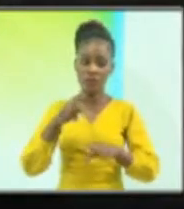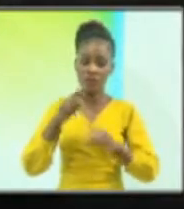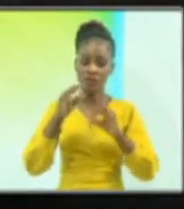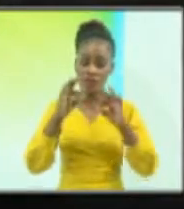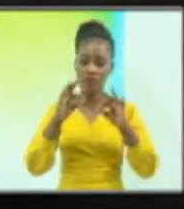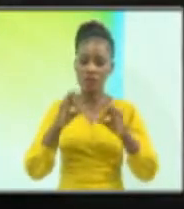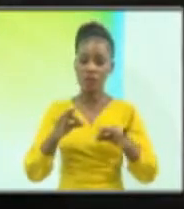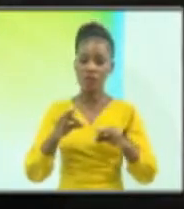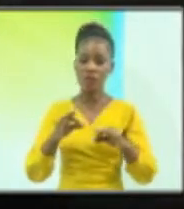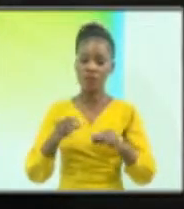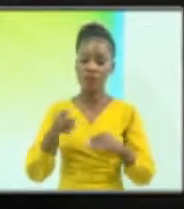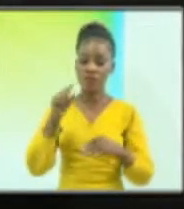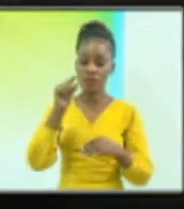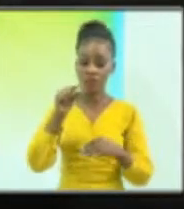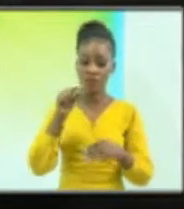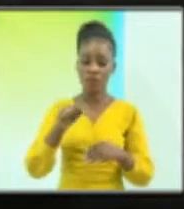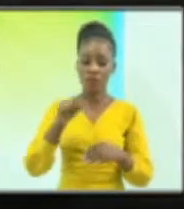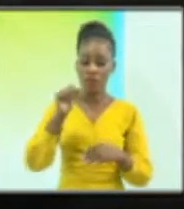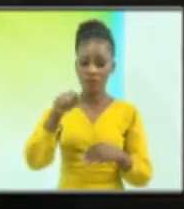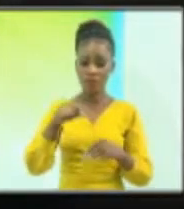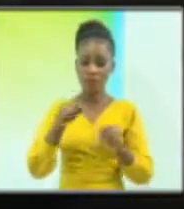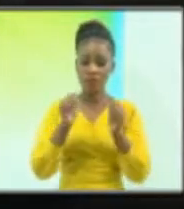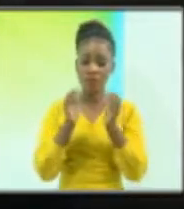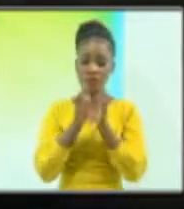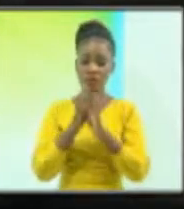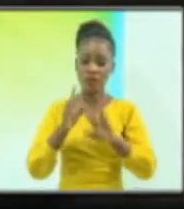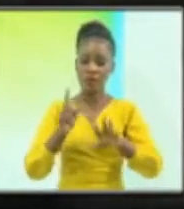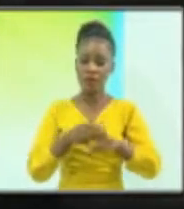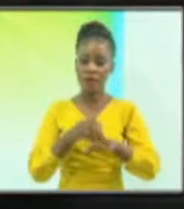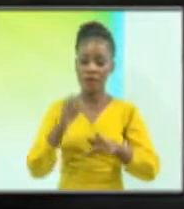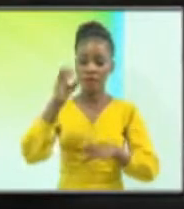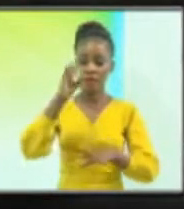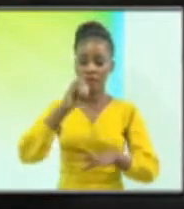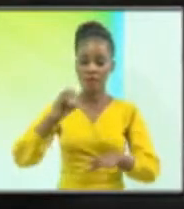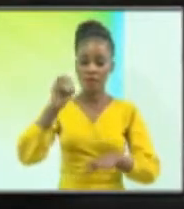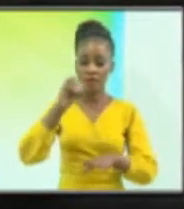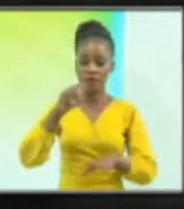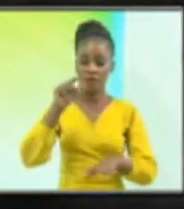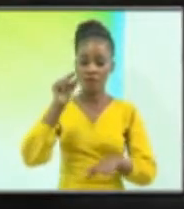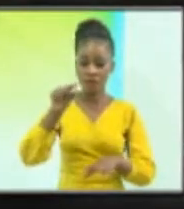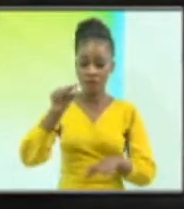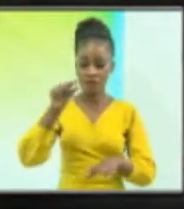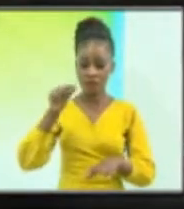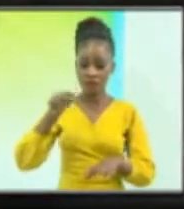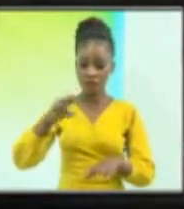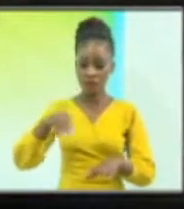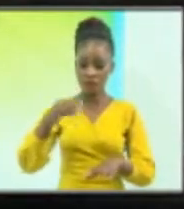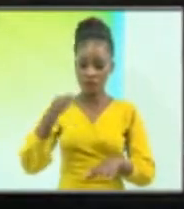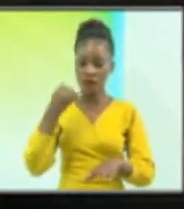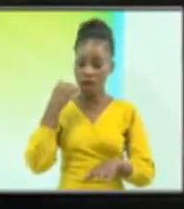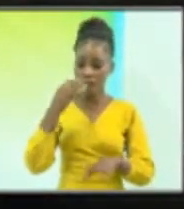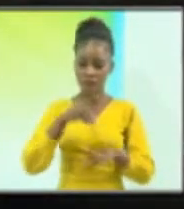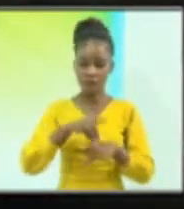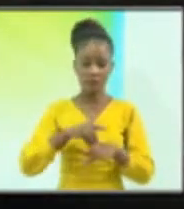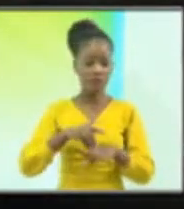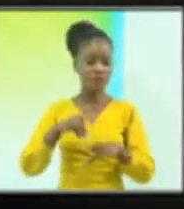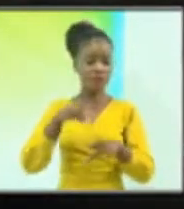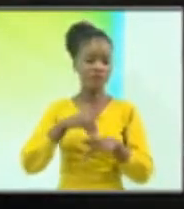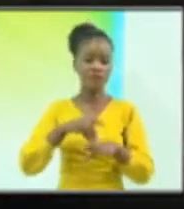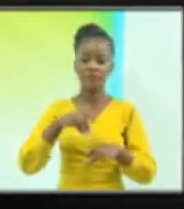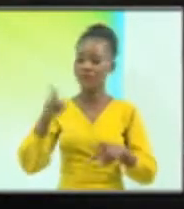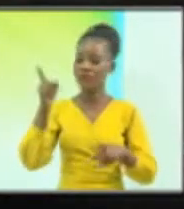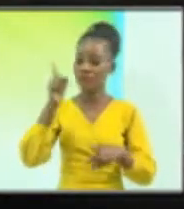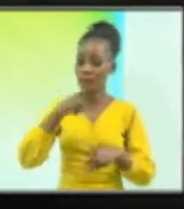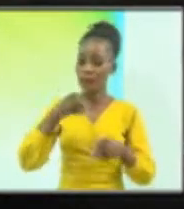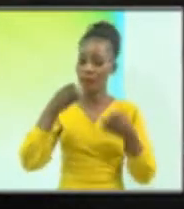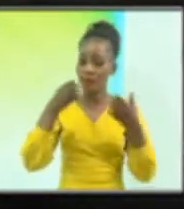schedule appointment, so that we come in when we're organized. You come on appointment, they give you a date, they give you a day. You come